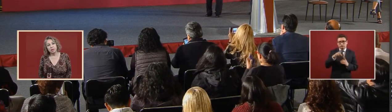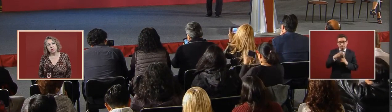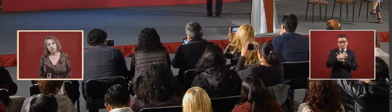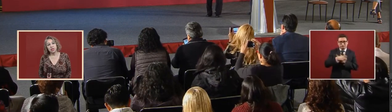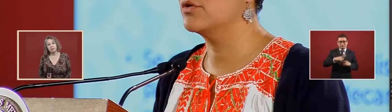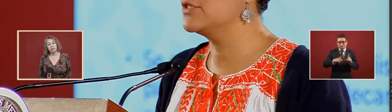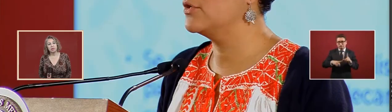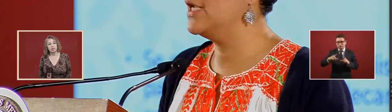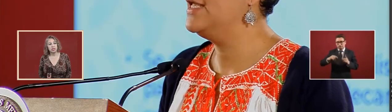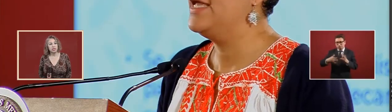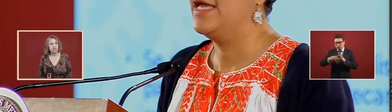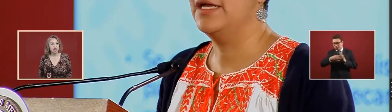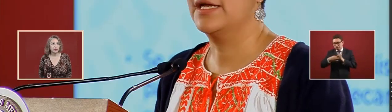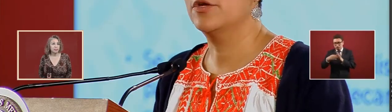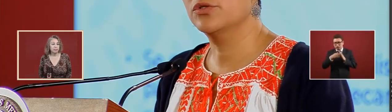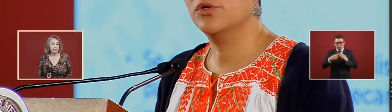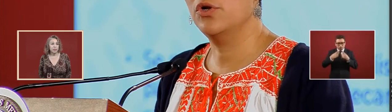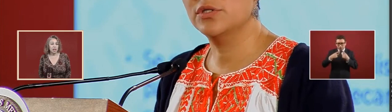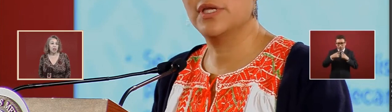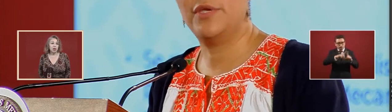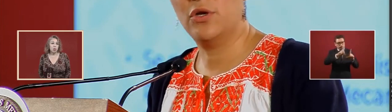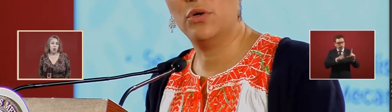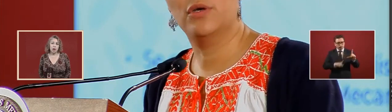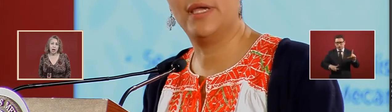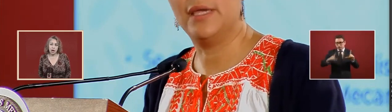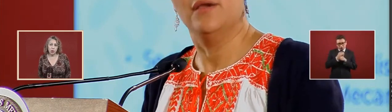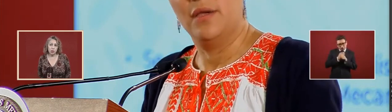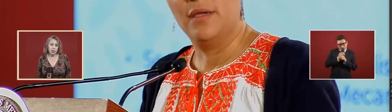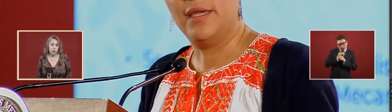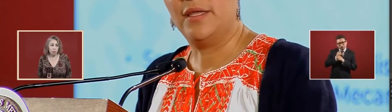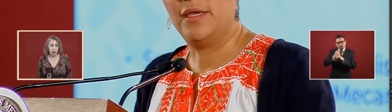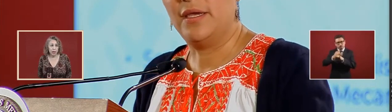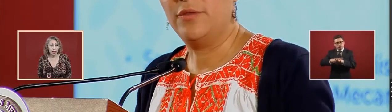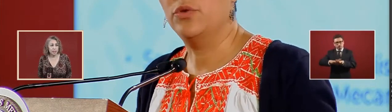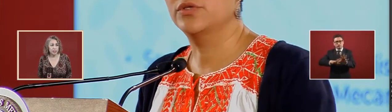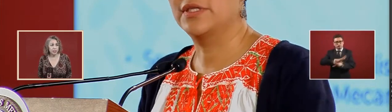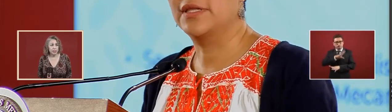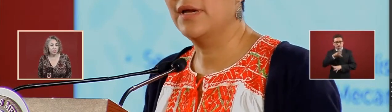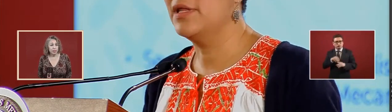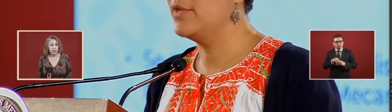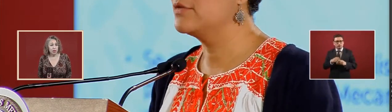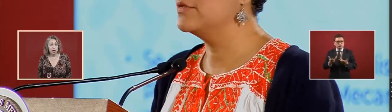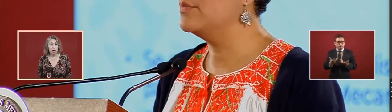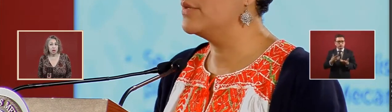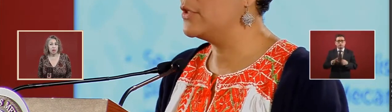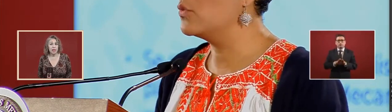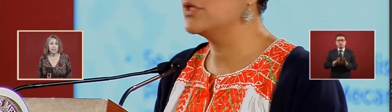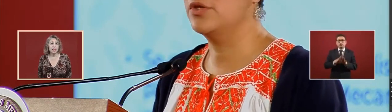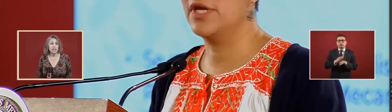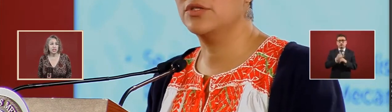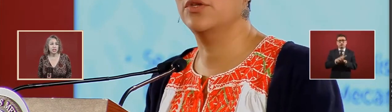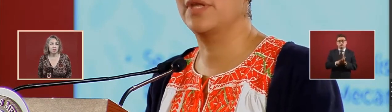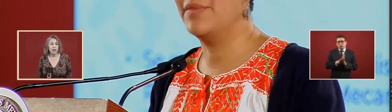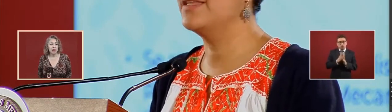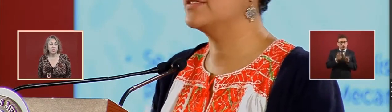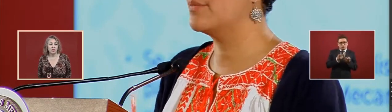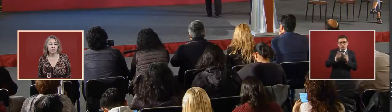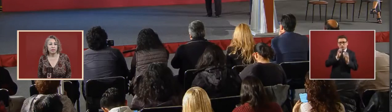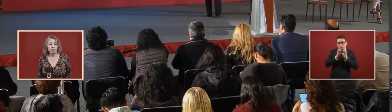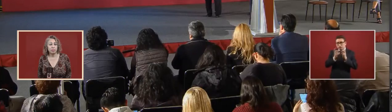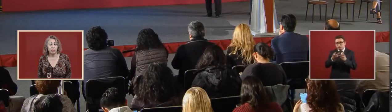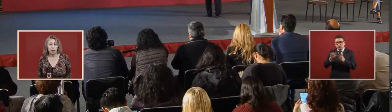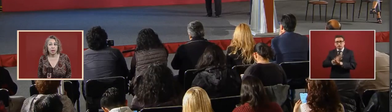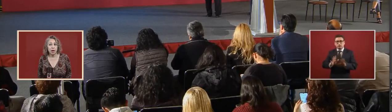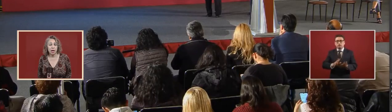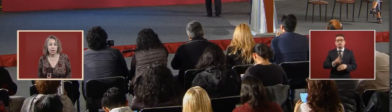the Commission for Searching, where not only were bodies, or it's not just a matter of